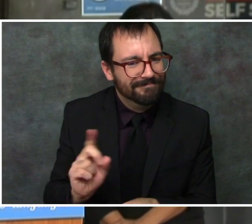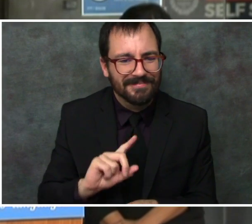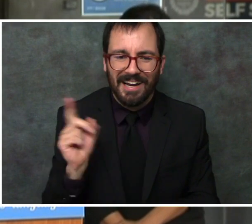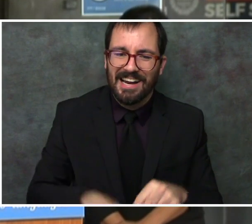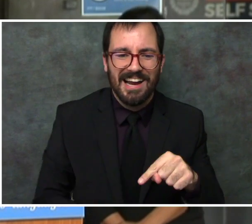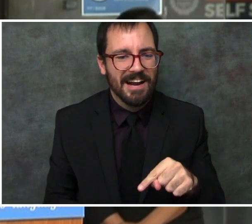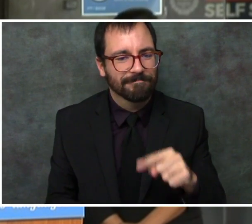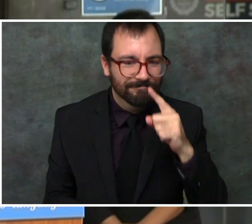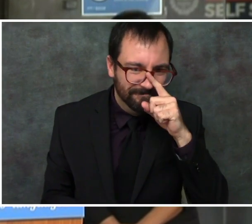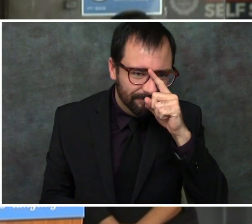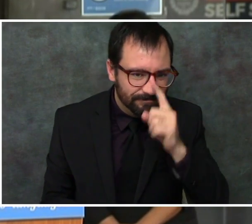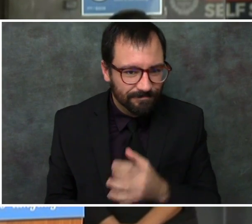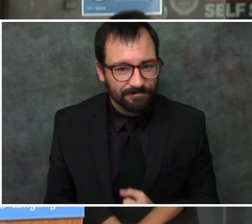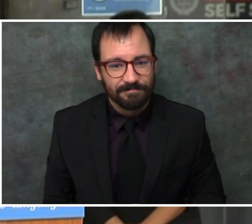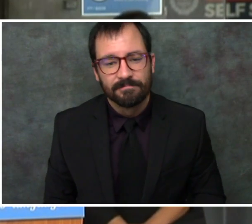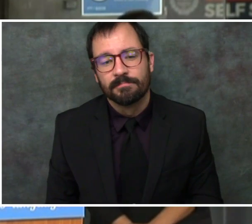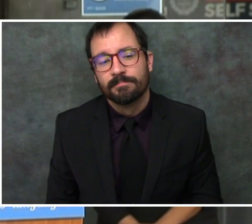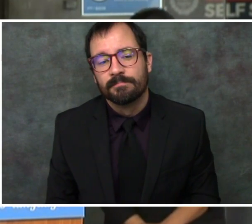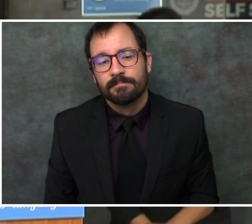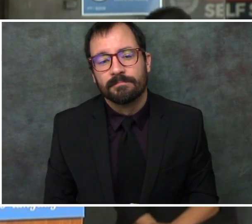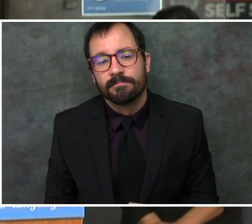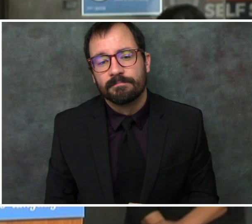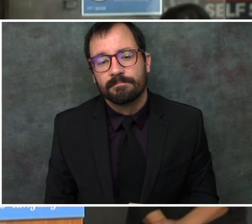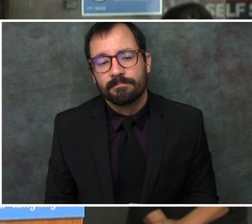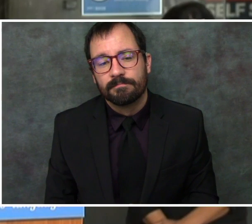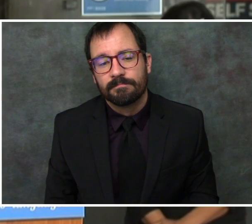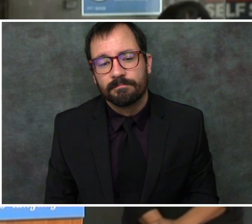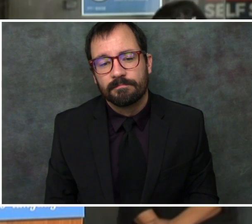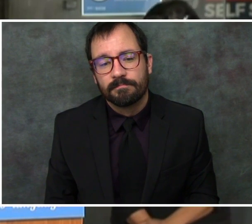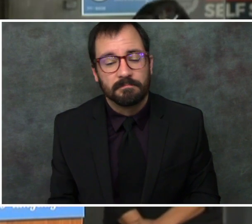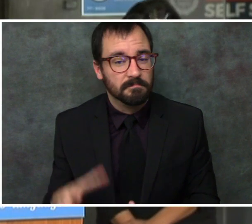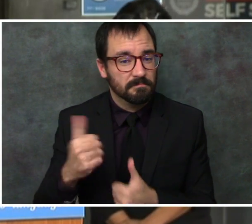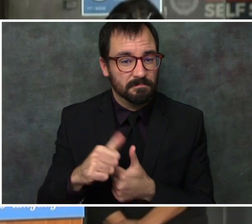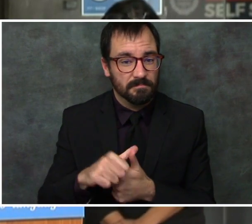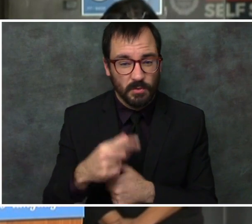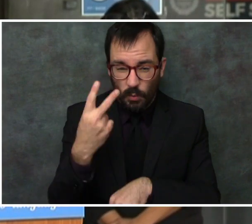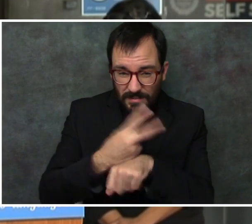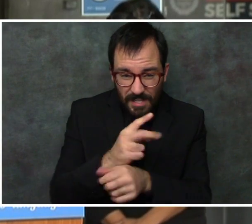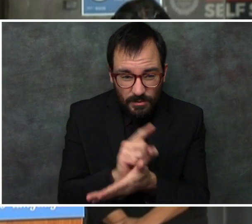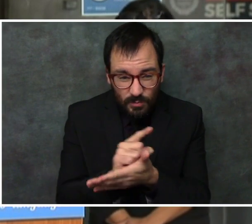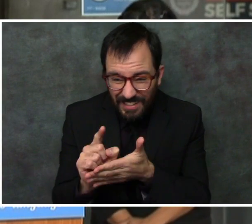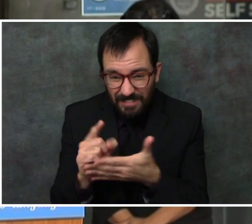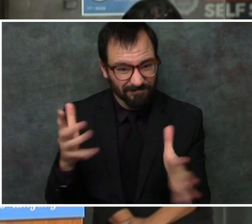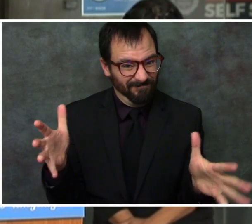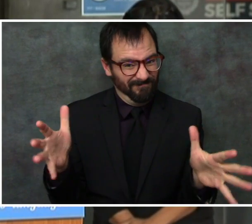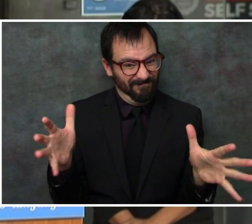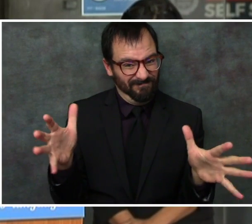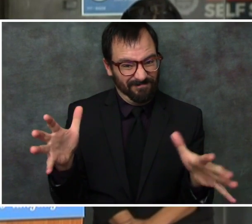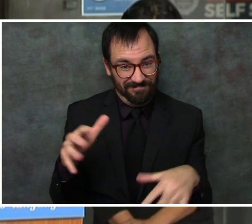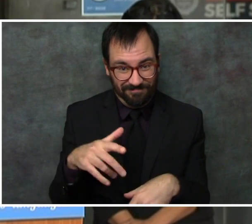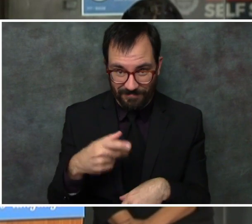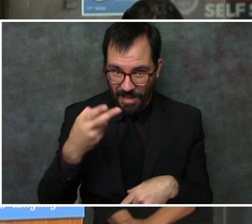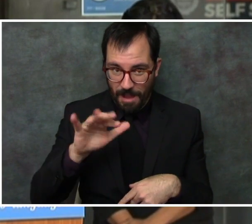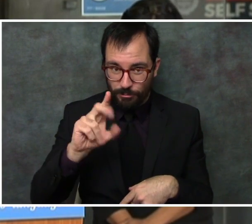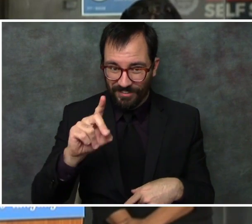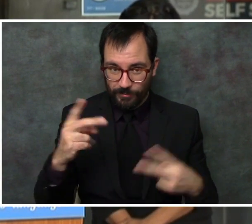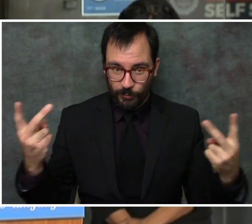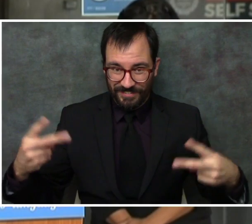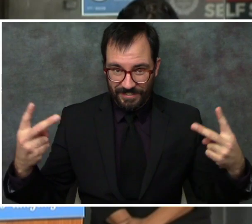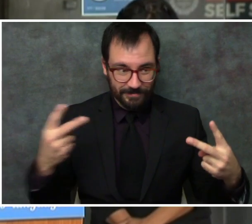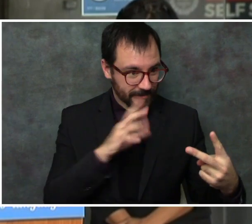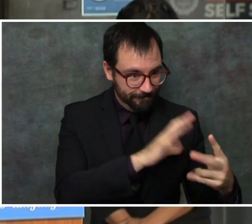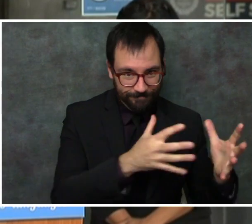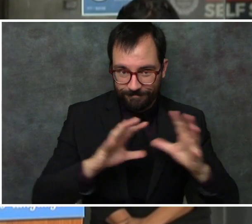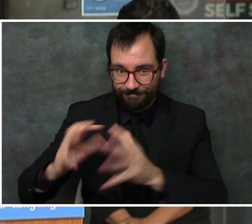remember, those that can't, that does mean that the days school is remote on that Wednesday, they are not able to access that. So they don't even get 5 days of